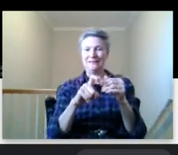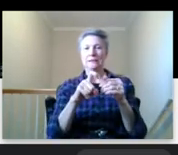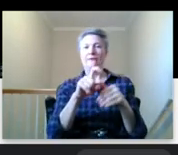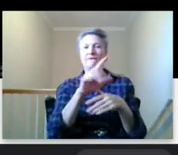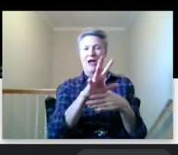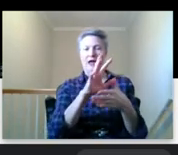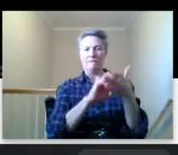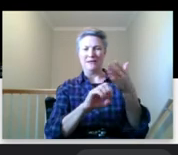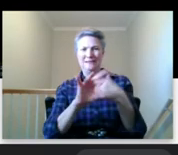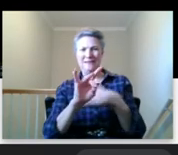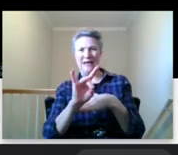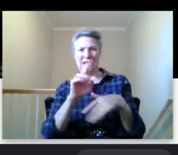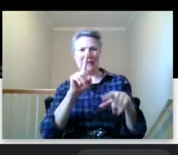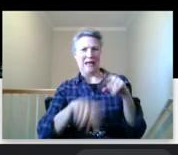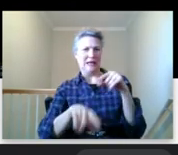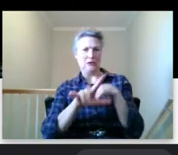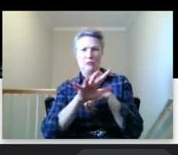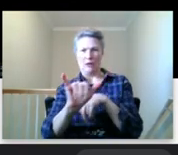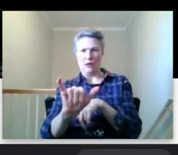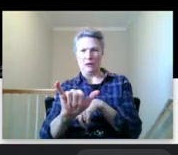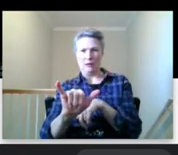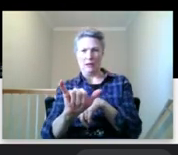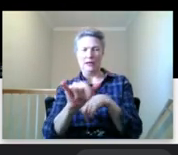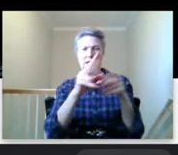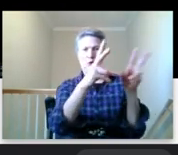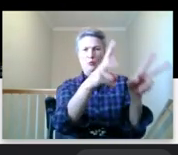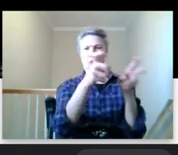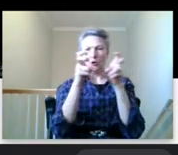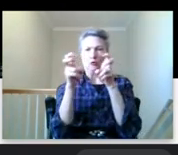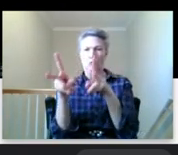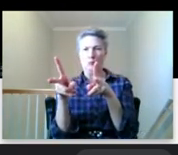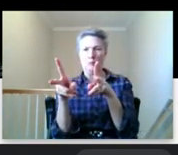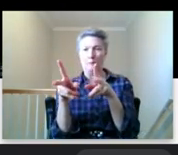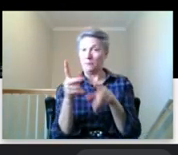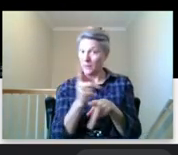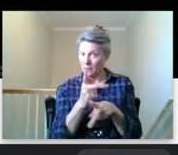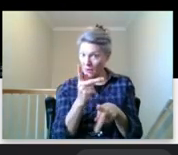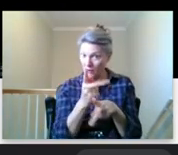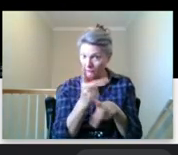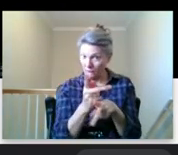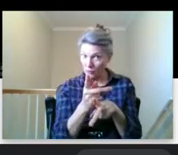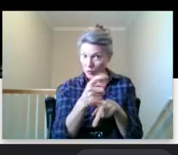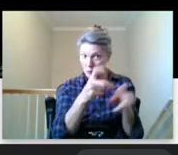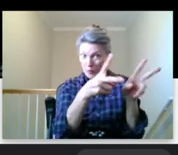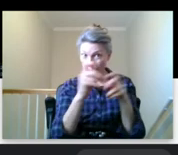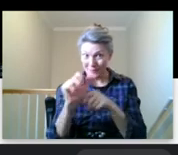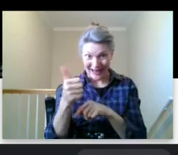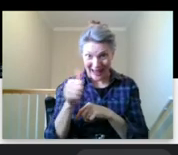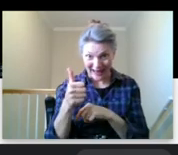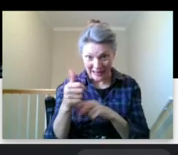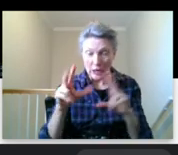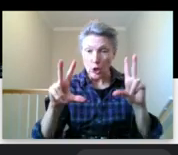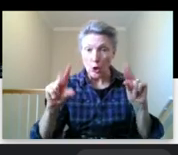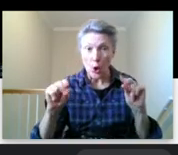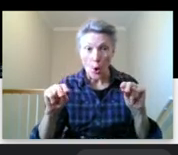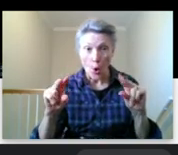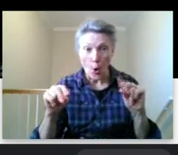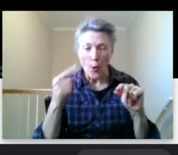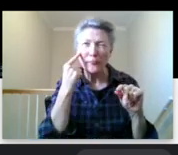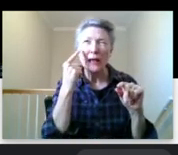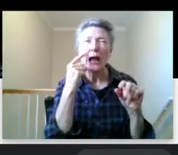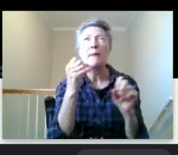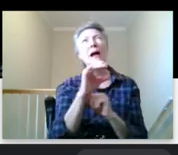8. I can't take away 8 from 5, so I need to regroup. Now, be careful here, because you're not going to regroup 10, right? You need to think how